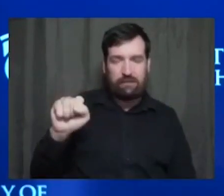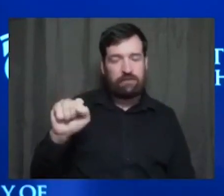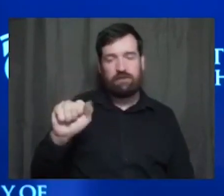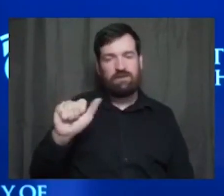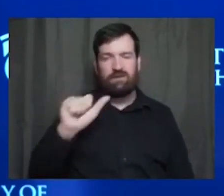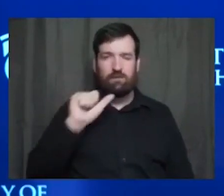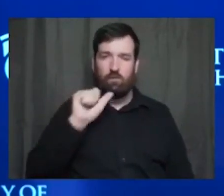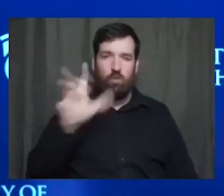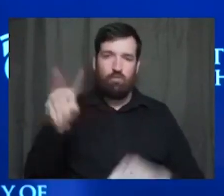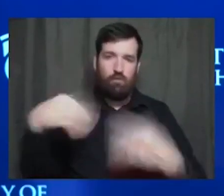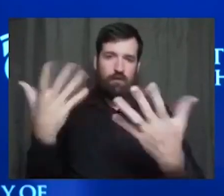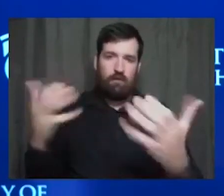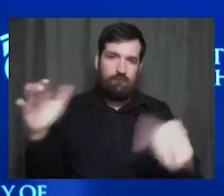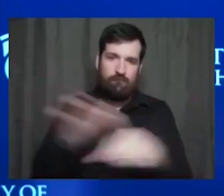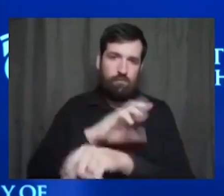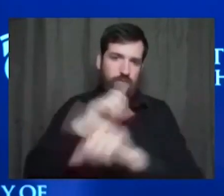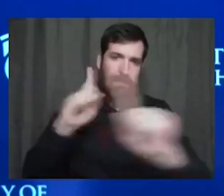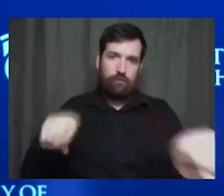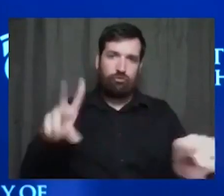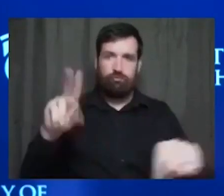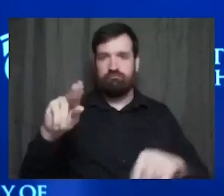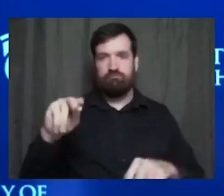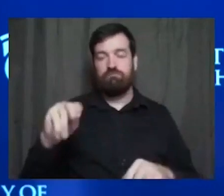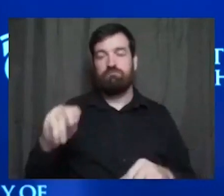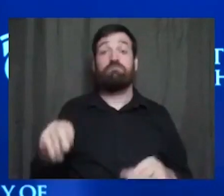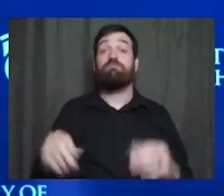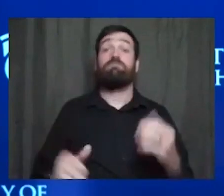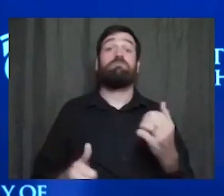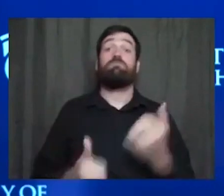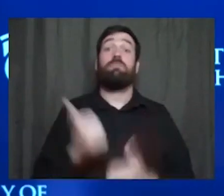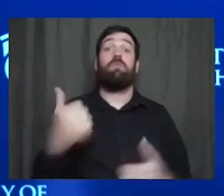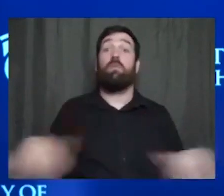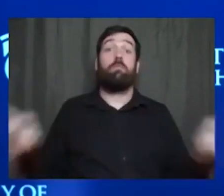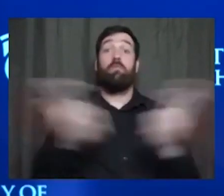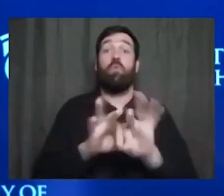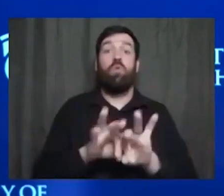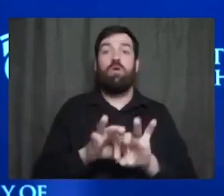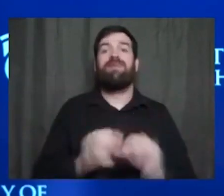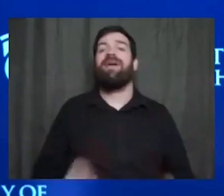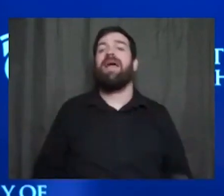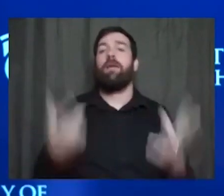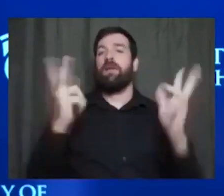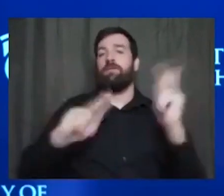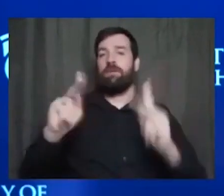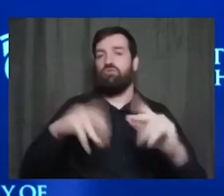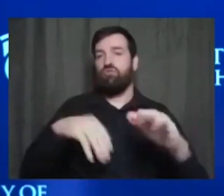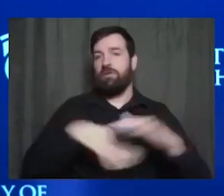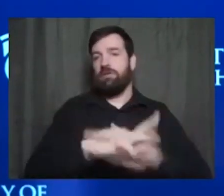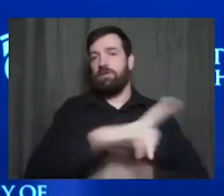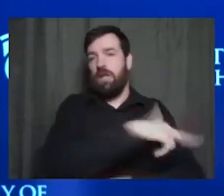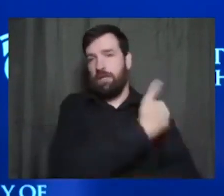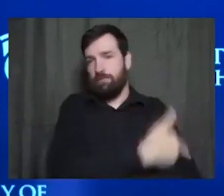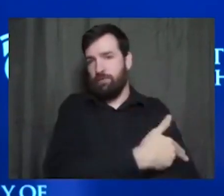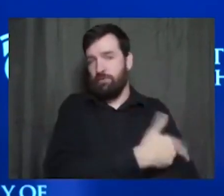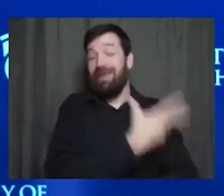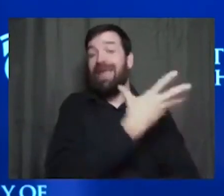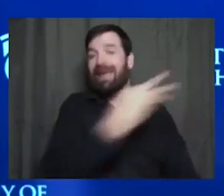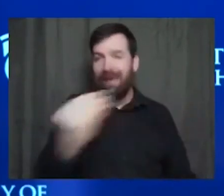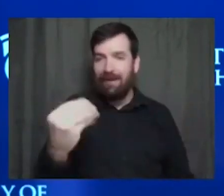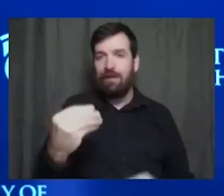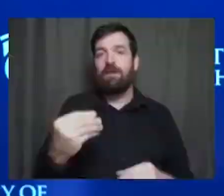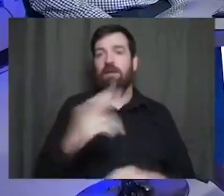I think more telling is going to be the hospitalization rate and the hospital capacity moving